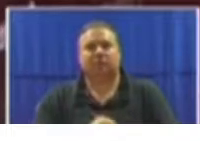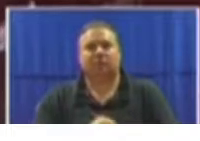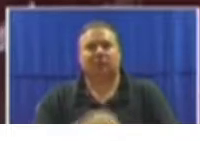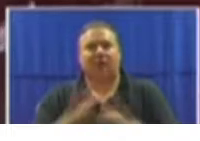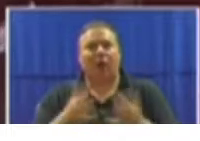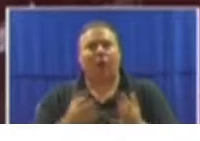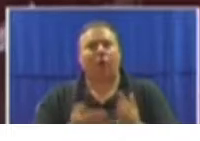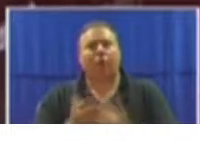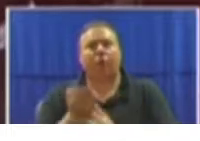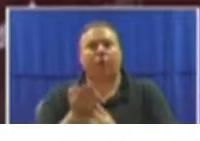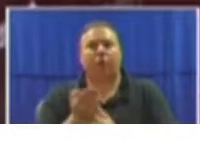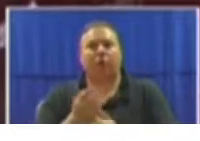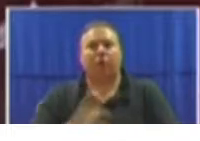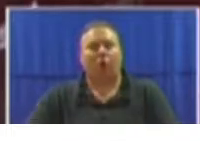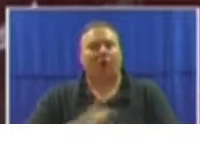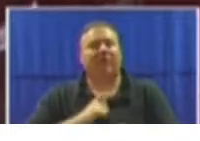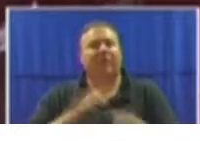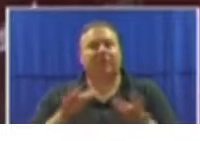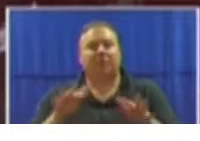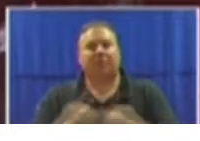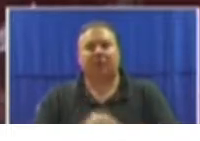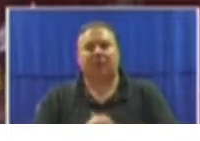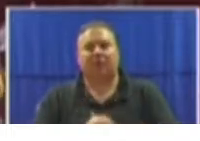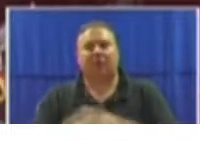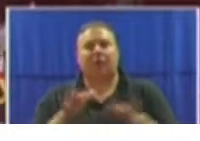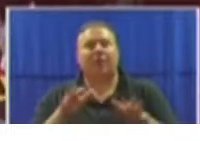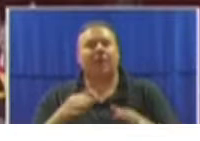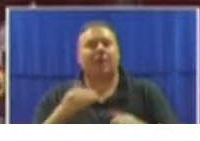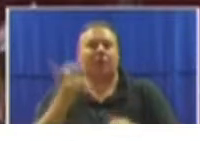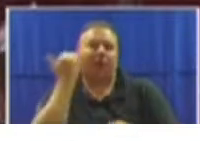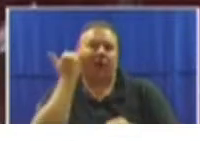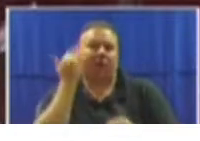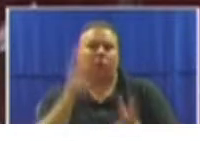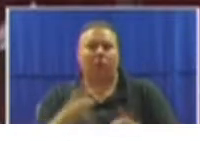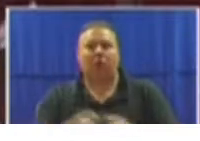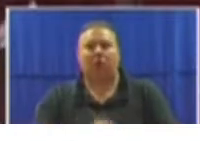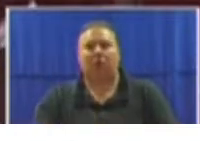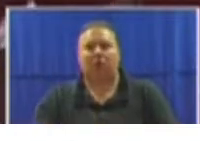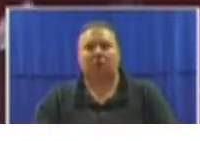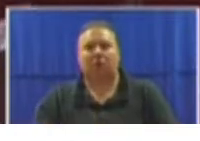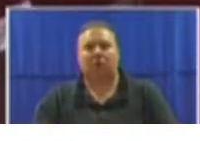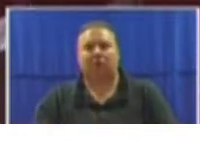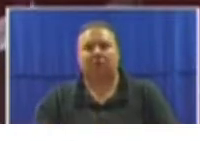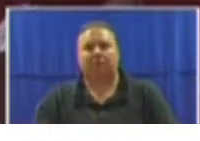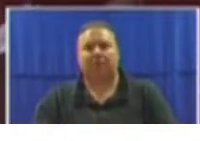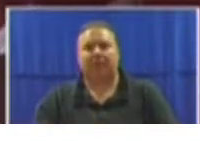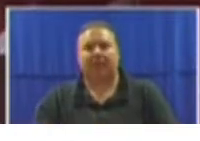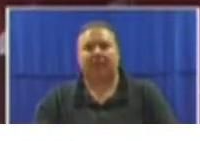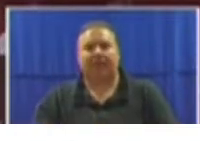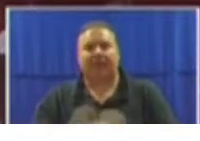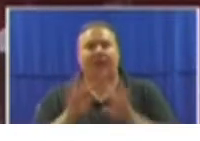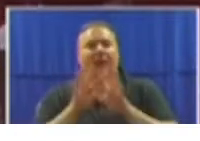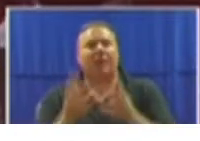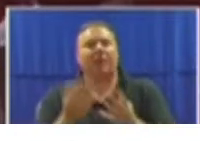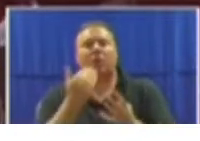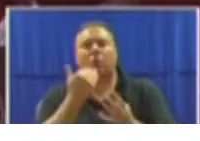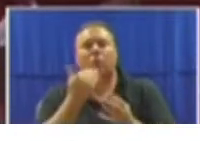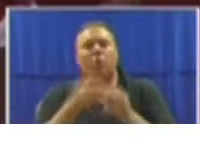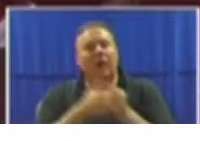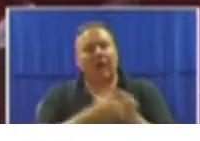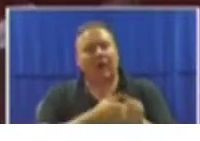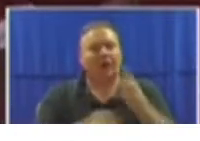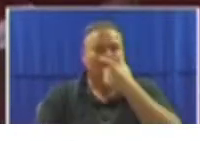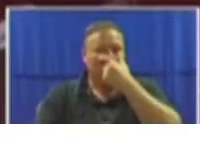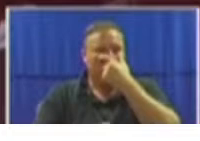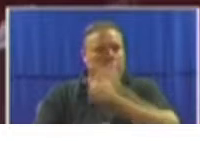of the people, and therefore the people govern. The cabinet, as led by the President Ramaphosa, has